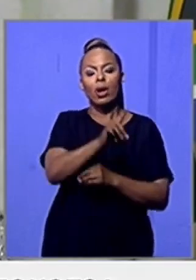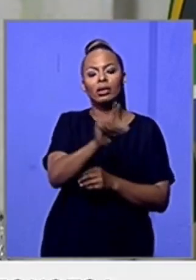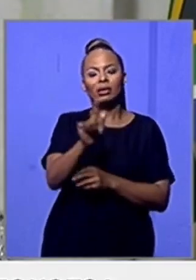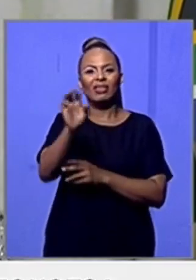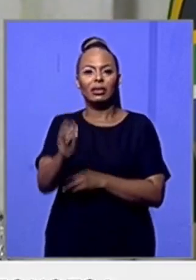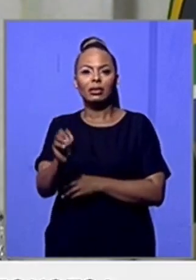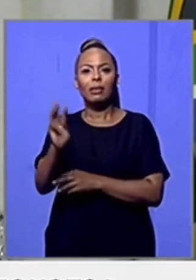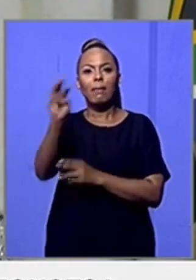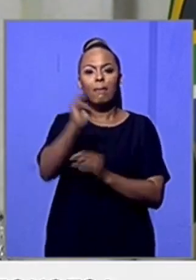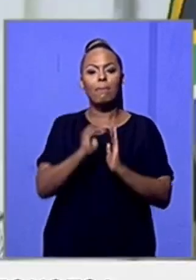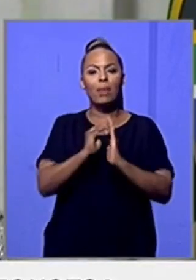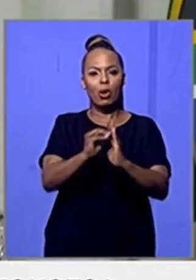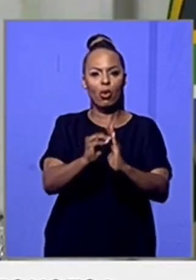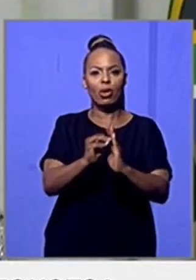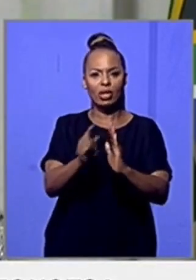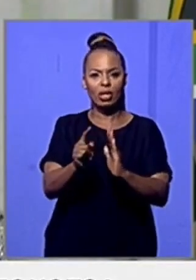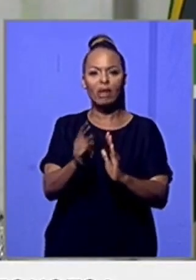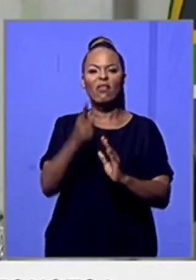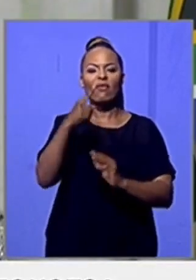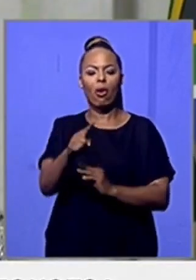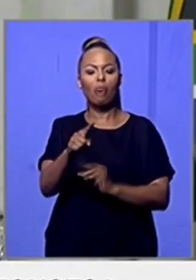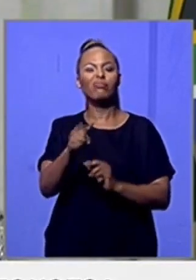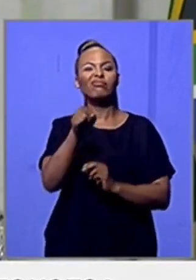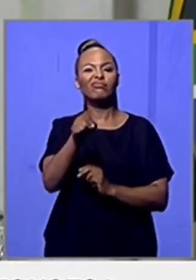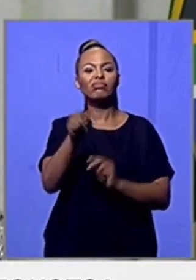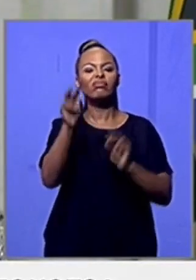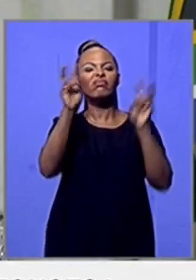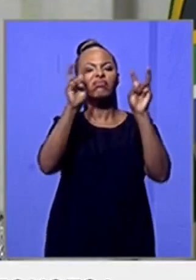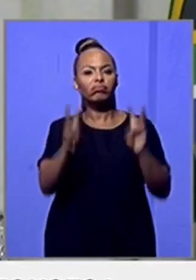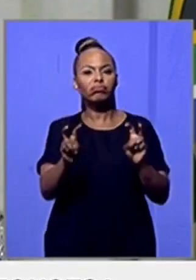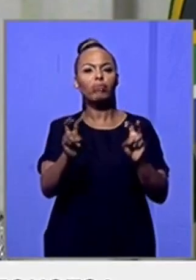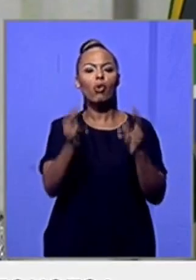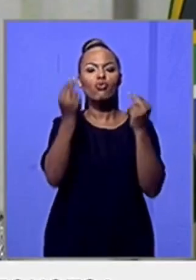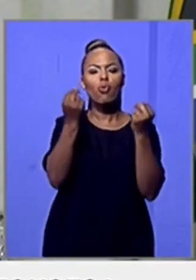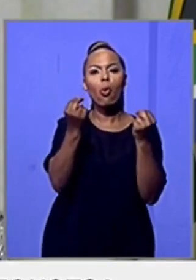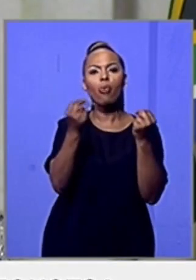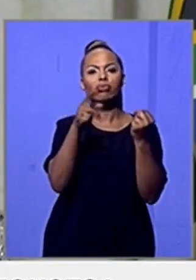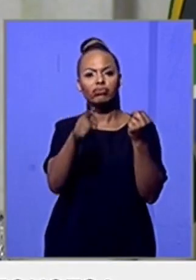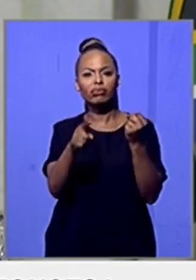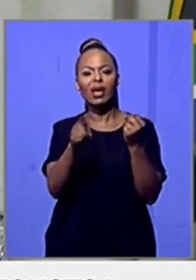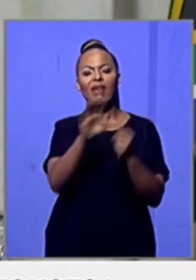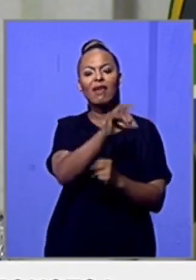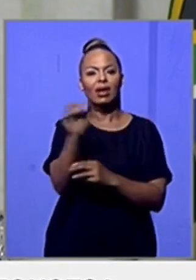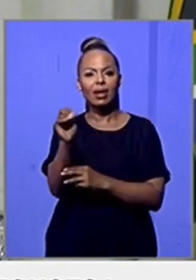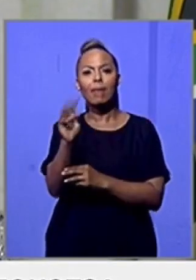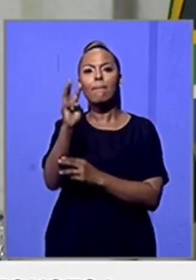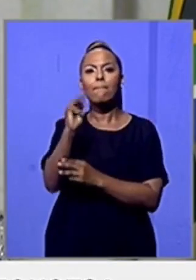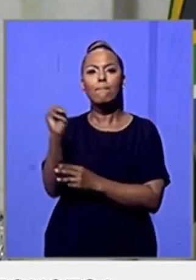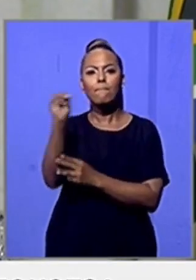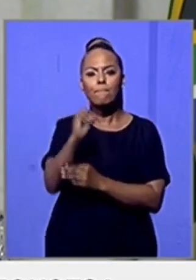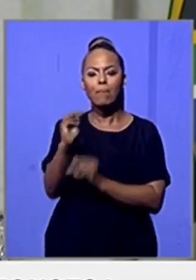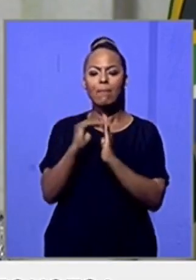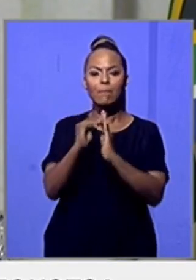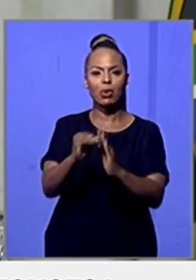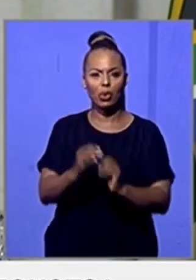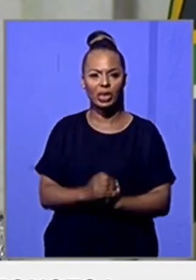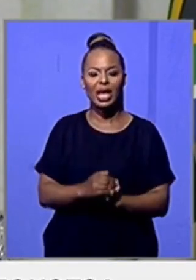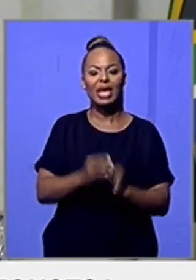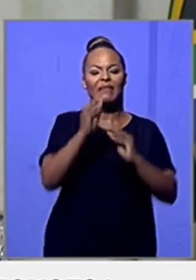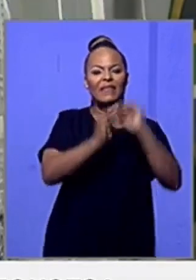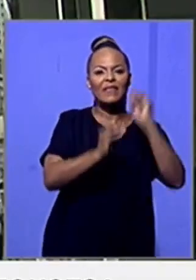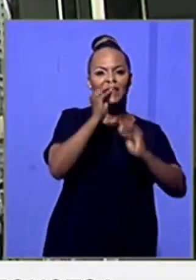170 million and availing a grant of approximately 500 million as